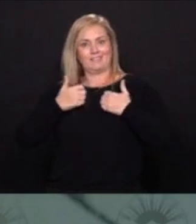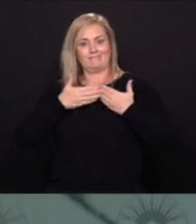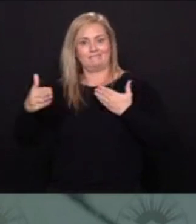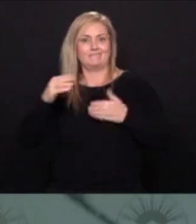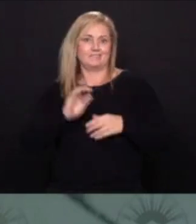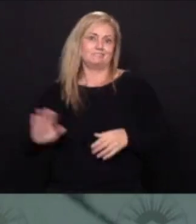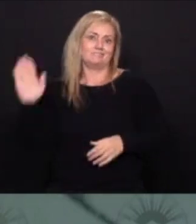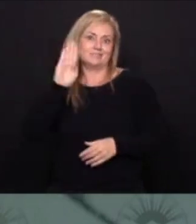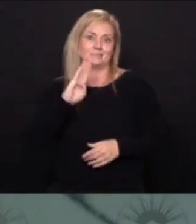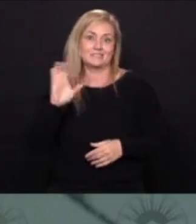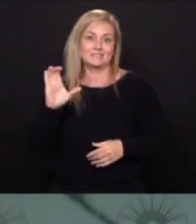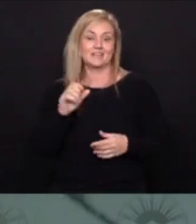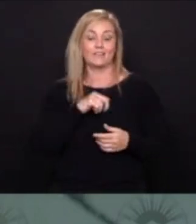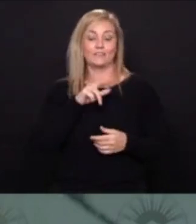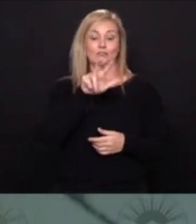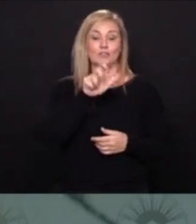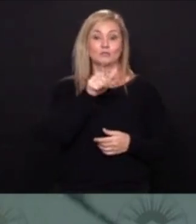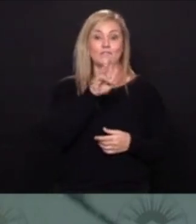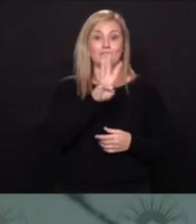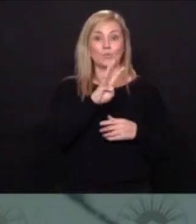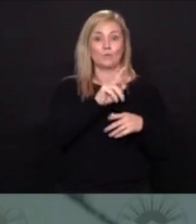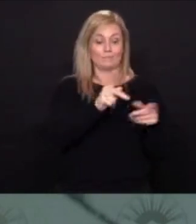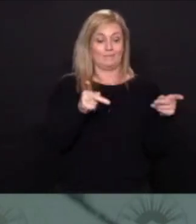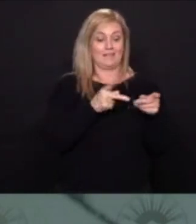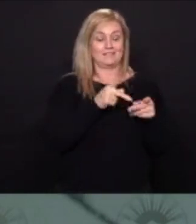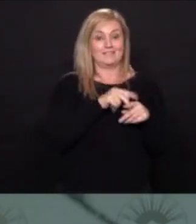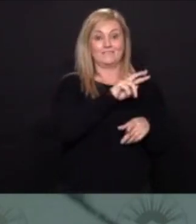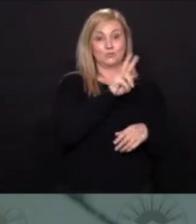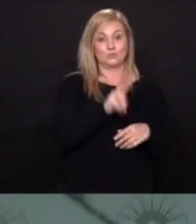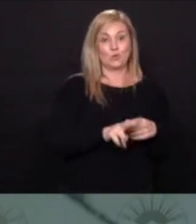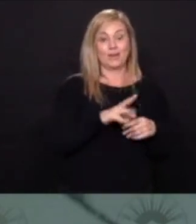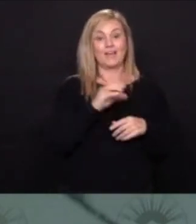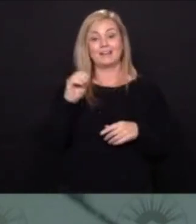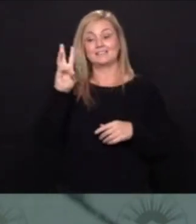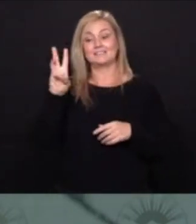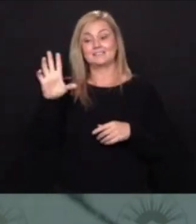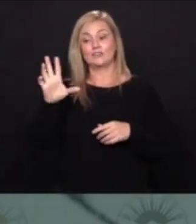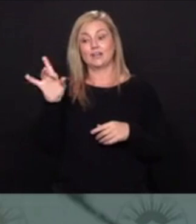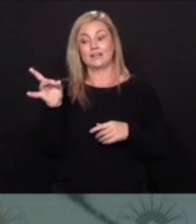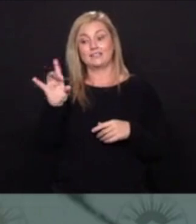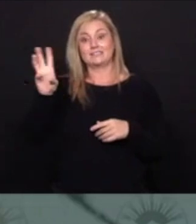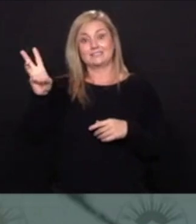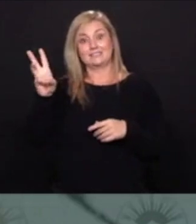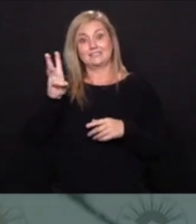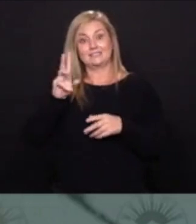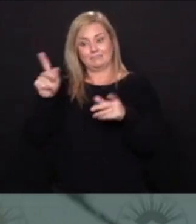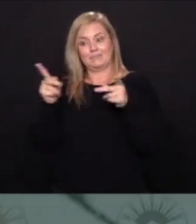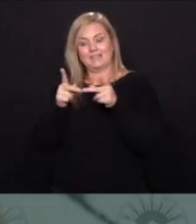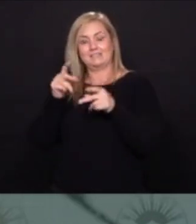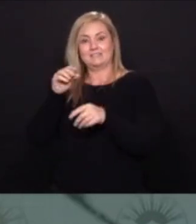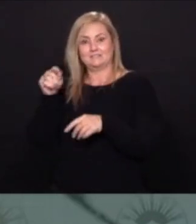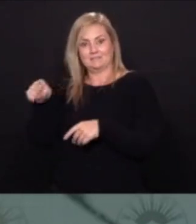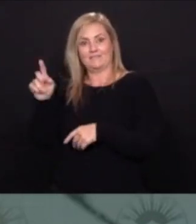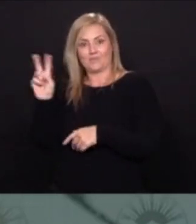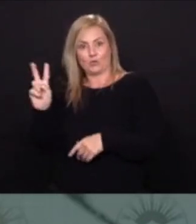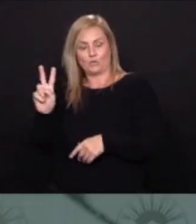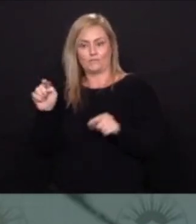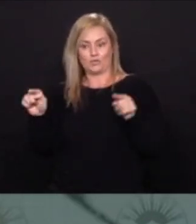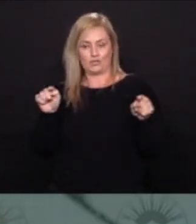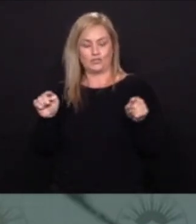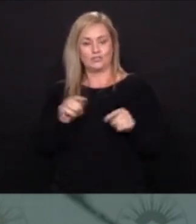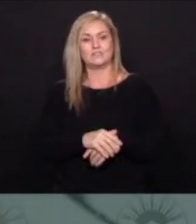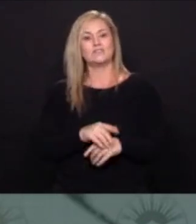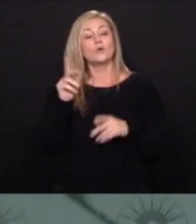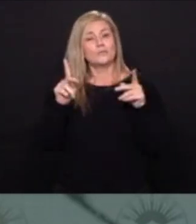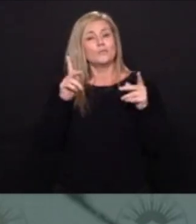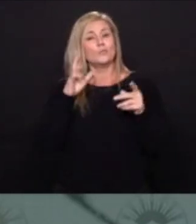includes 324 spaces in Victoria and 686 spaces in Vancouver. People will continue